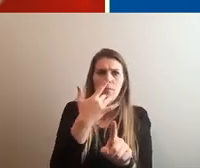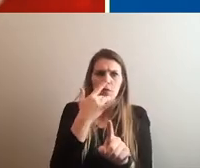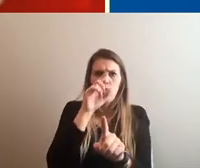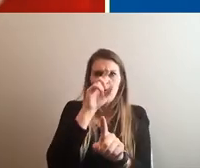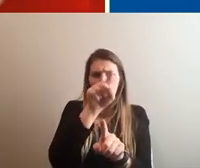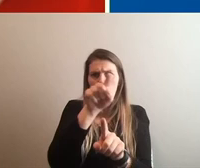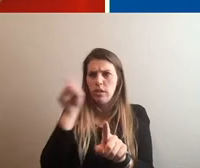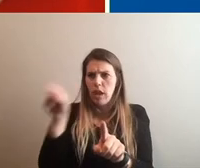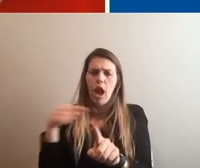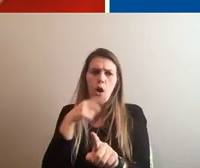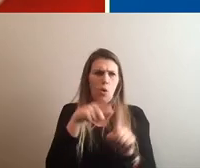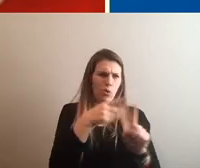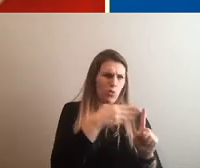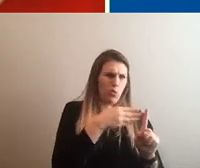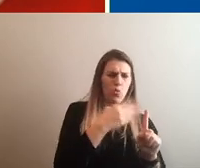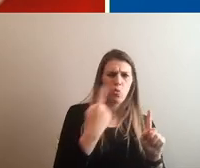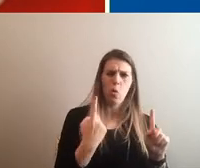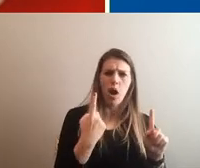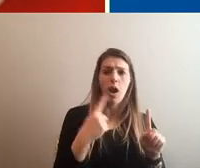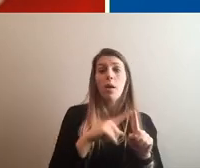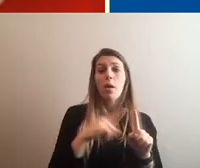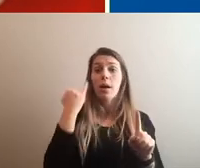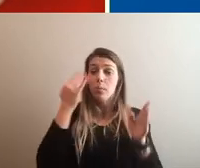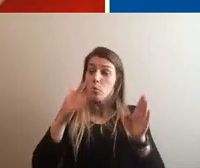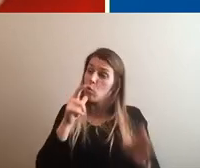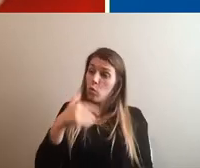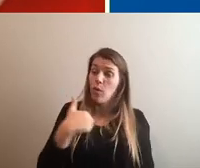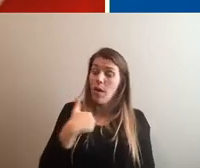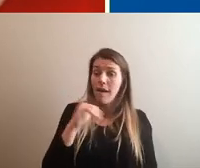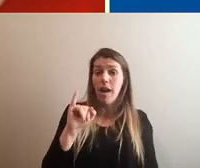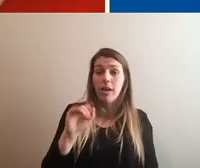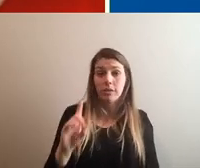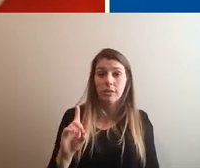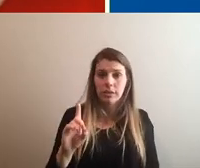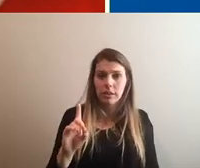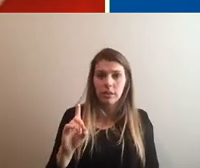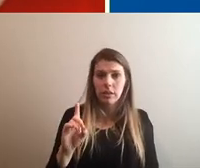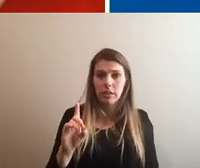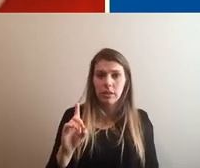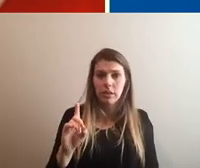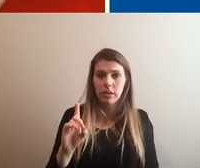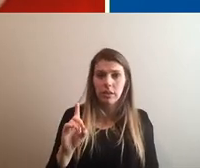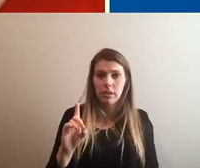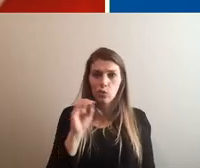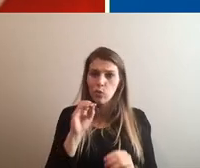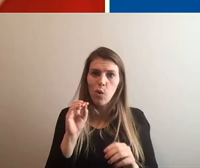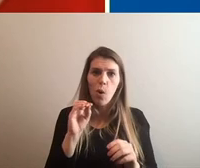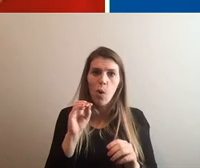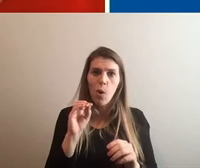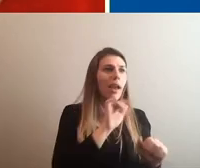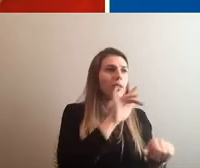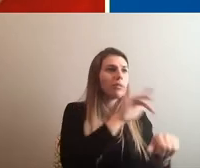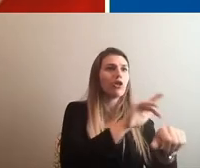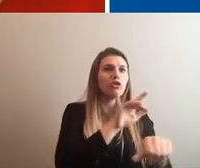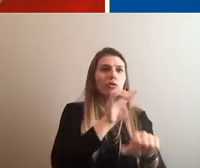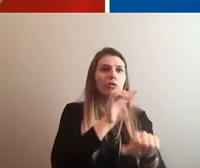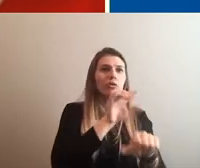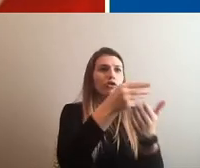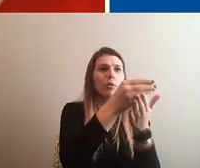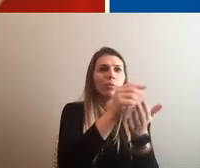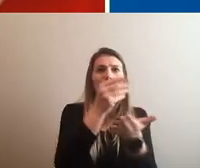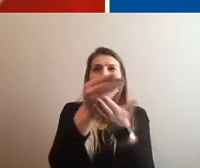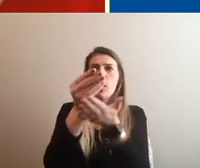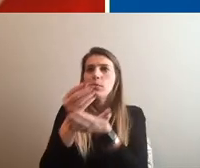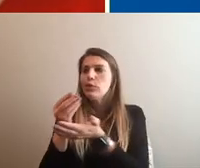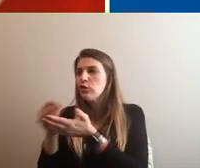Tesco. But a person with ID wouldn't traditionally have that option. And if they do have